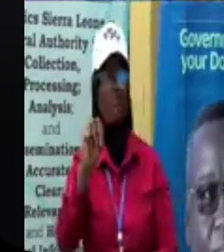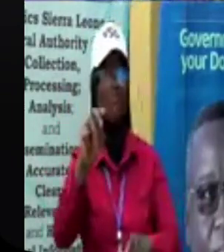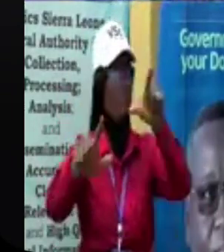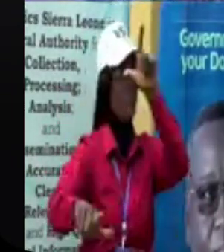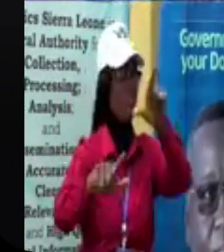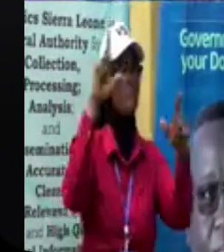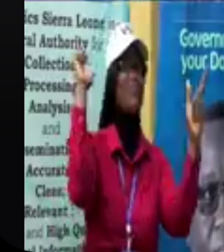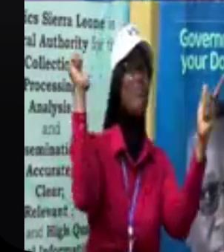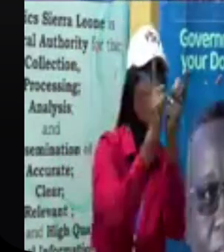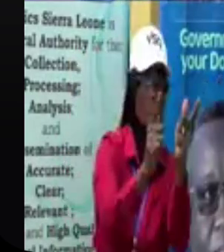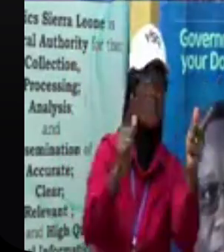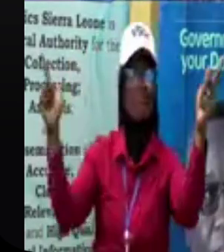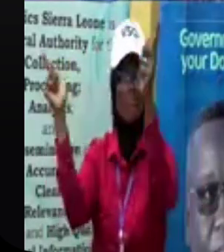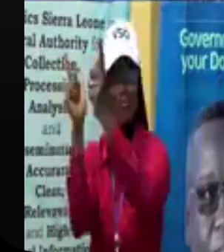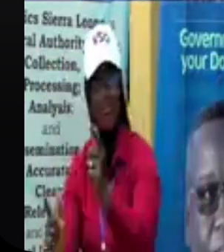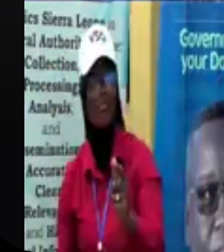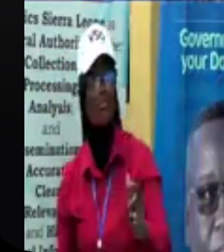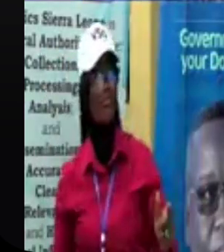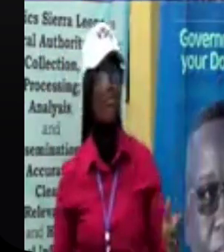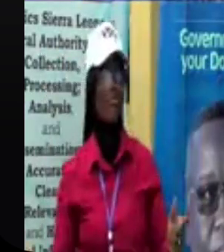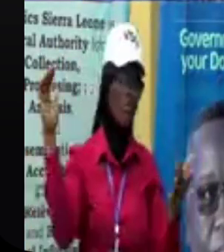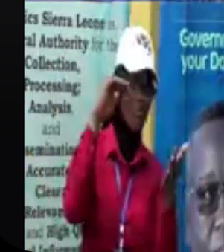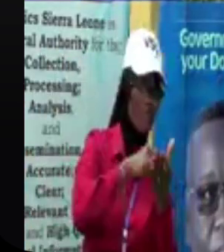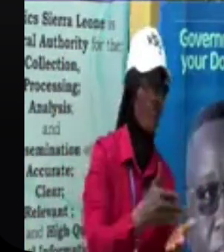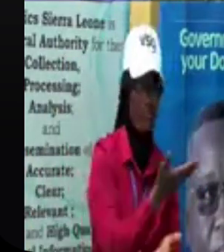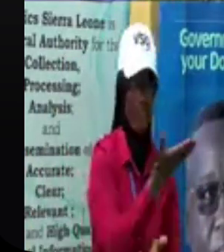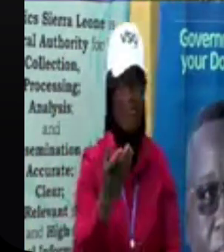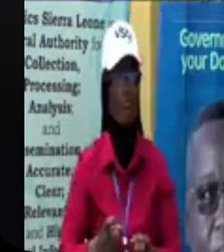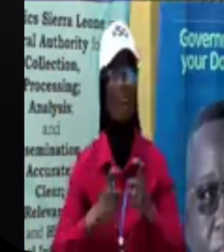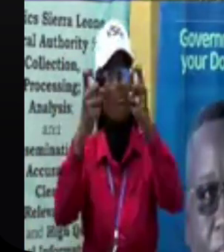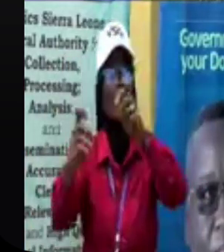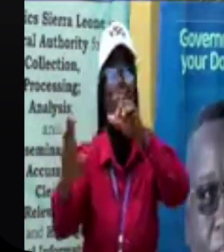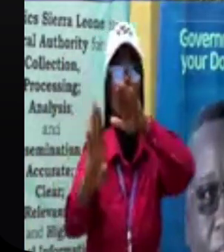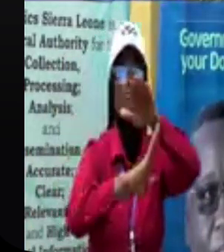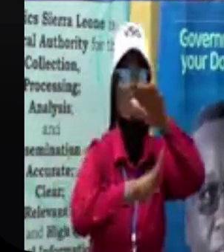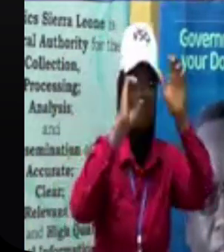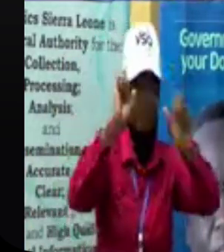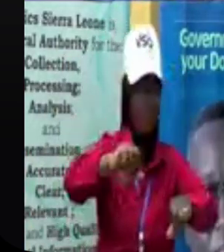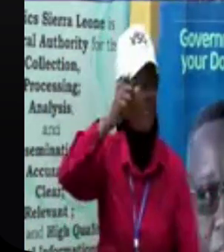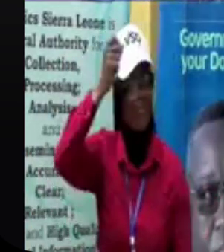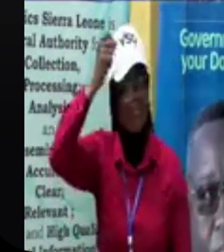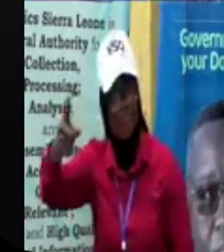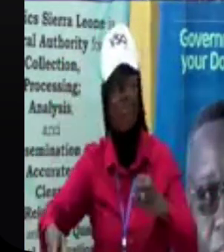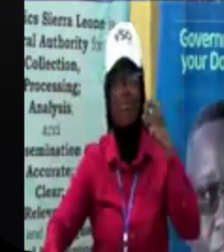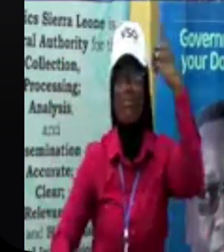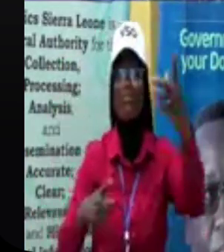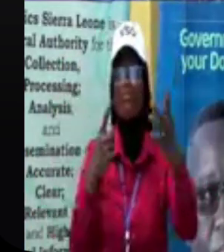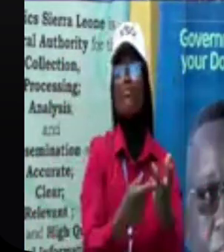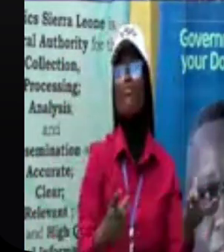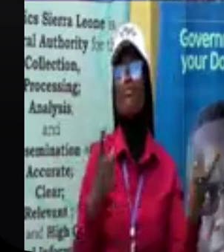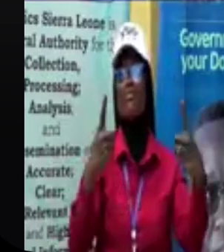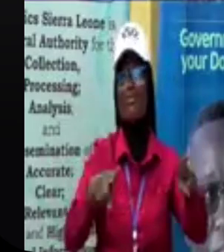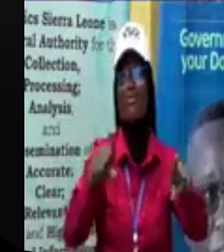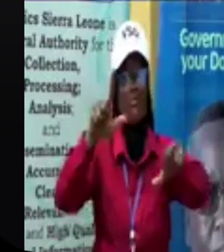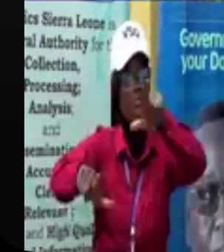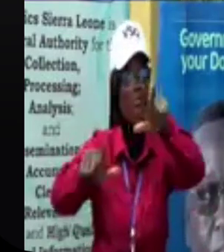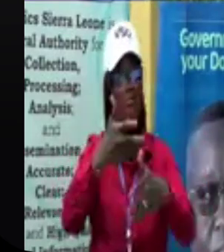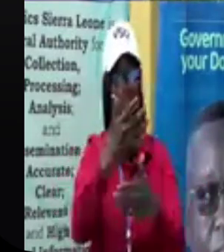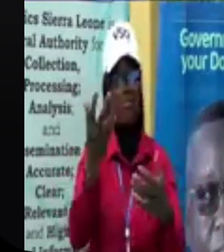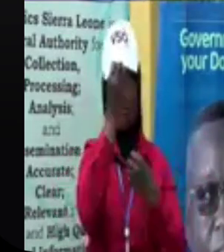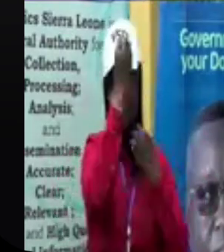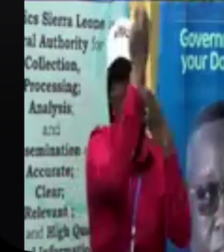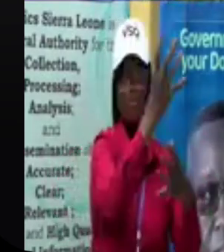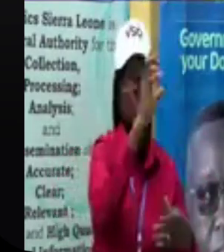for the meet over and again? You know, there will be basis where we will understand what they happen at that level and inform the